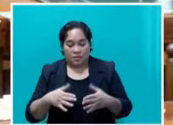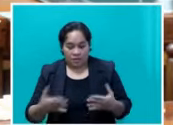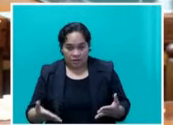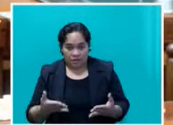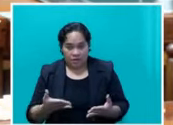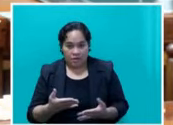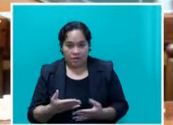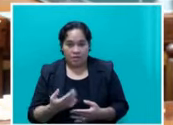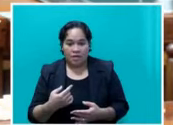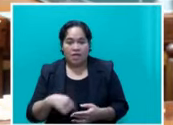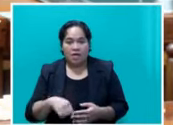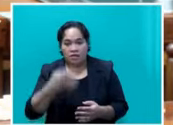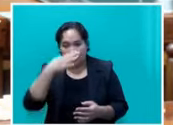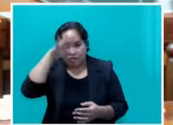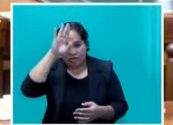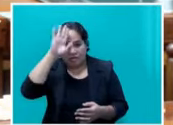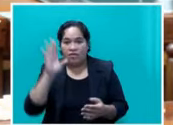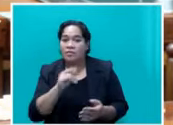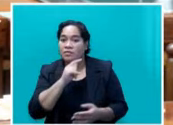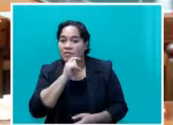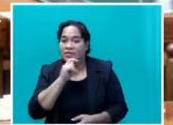turanga natuinakaw.